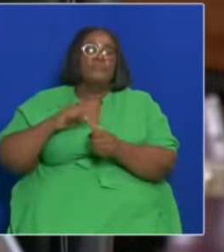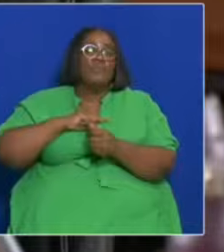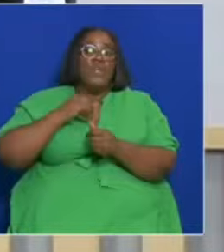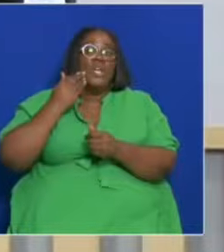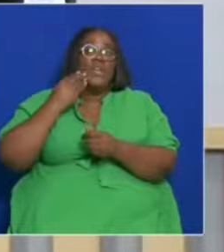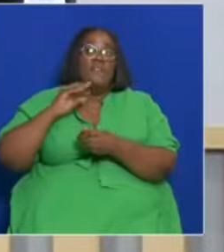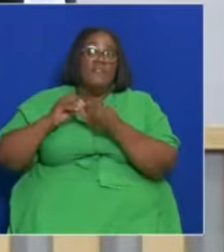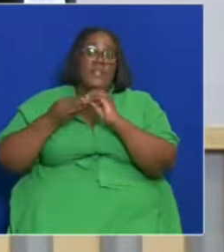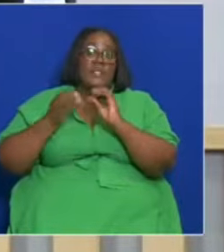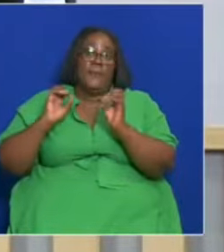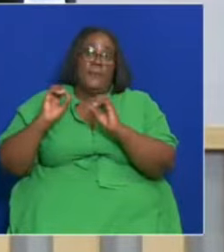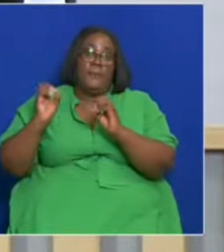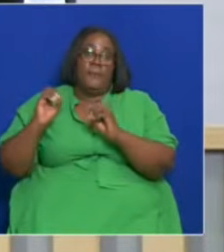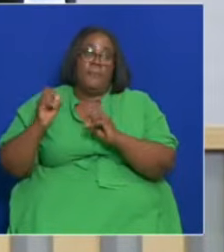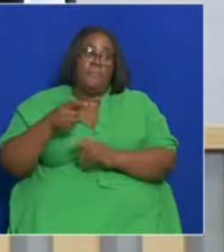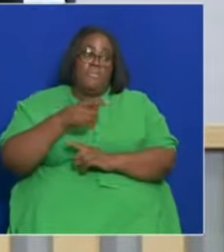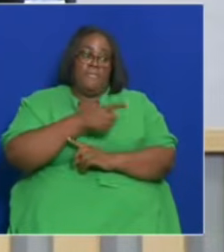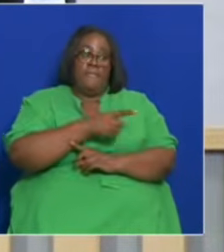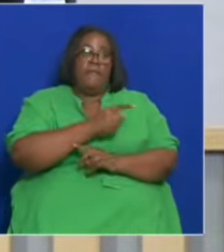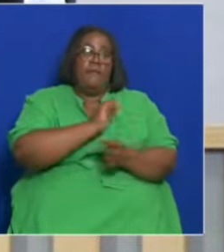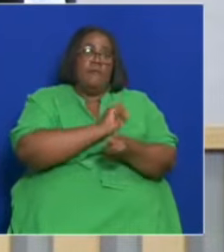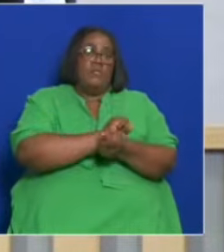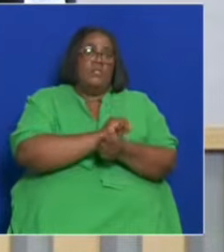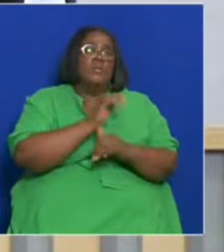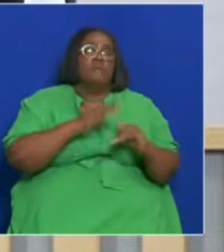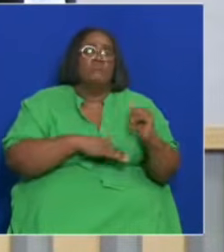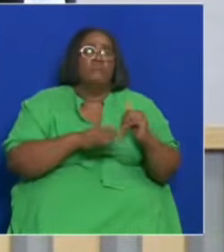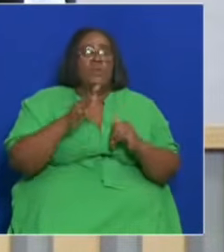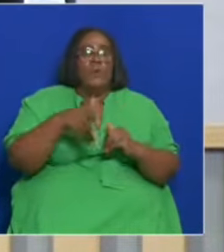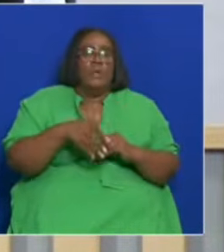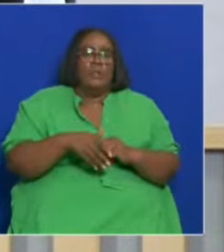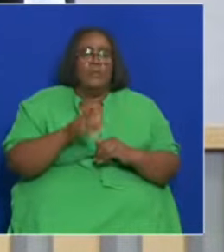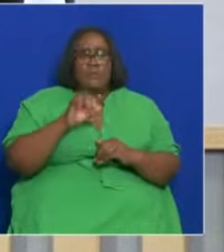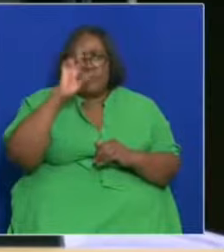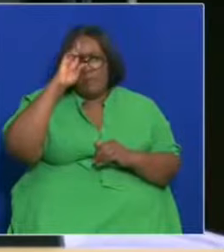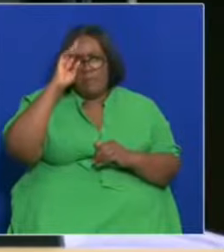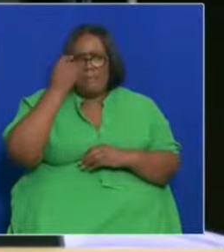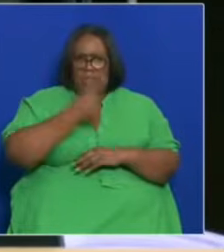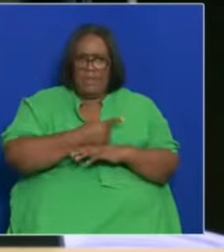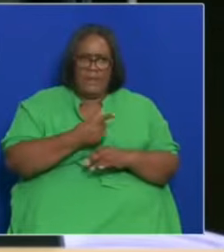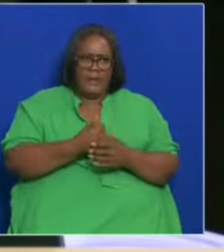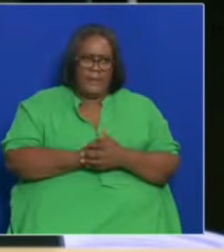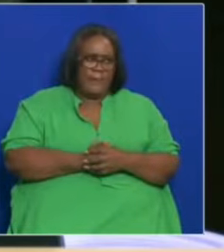and charged. Do you recall that?